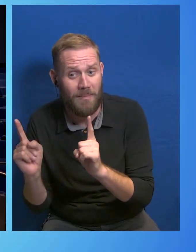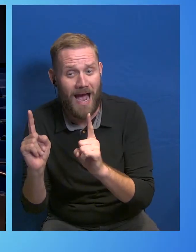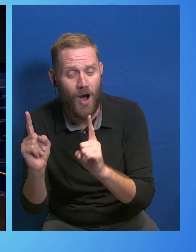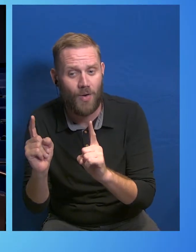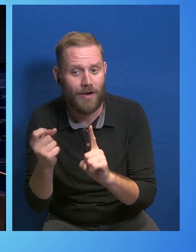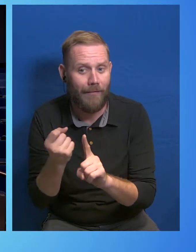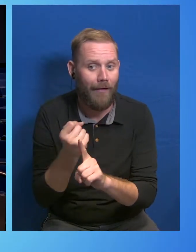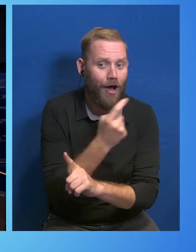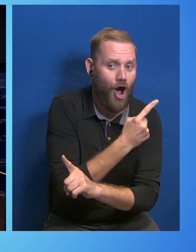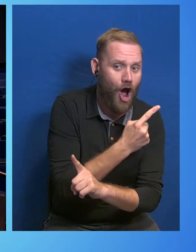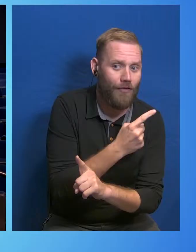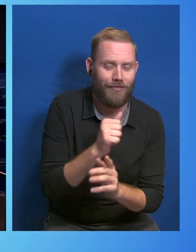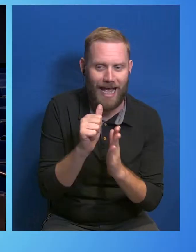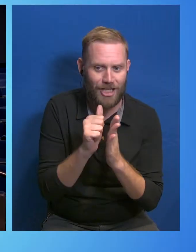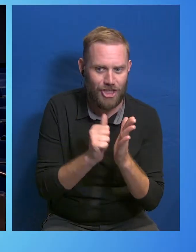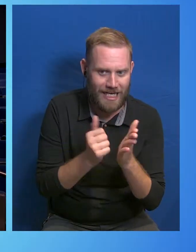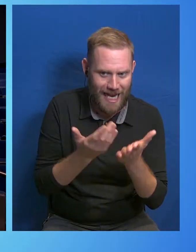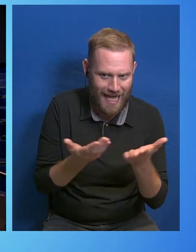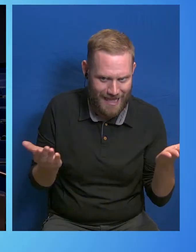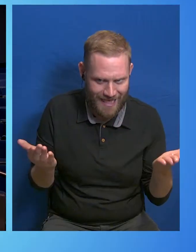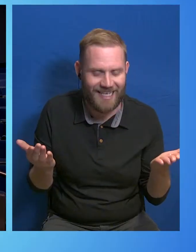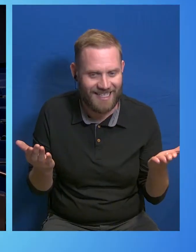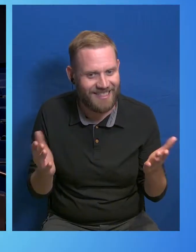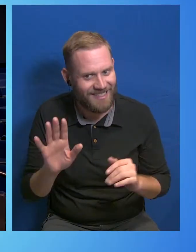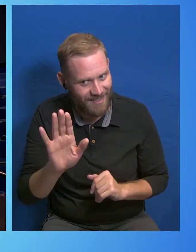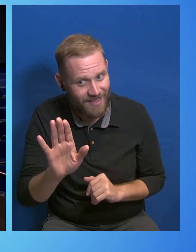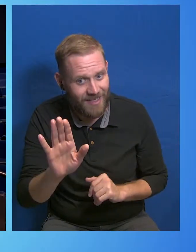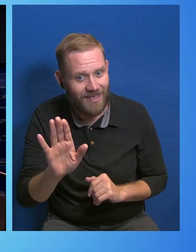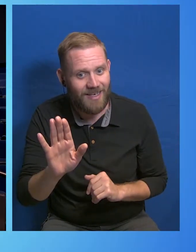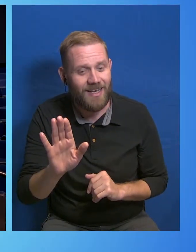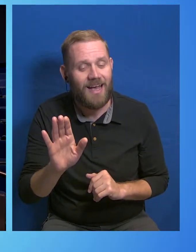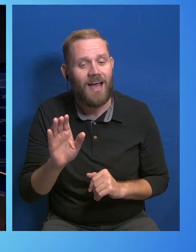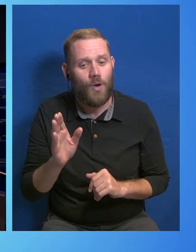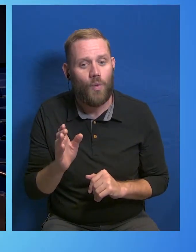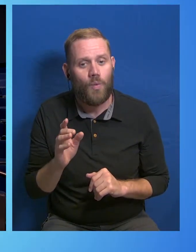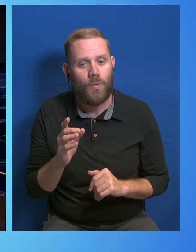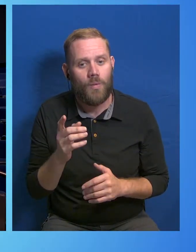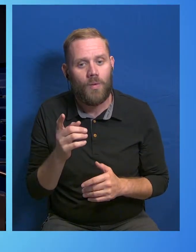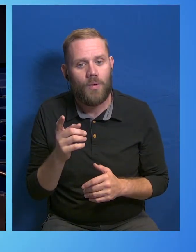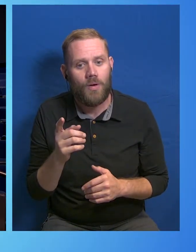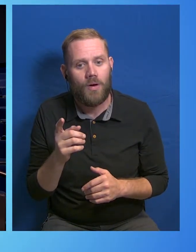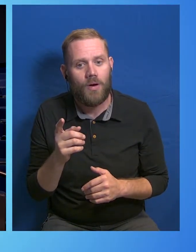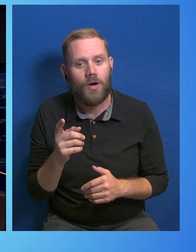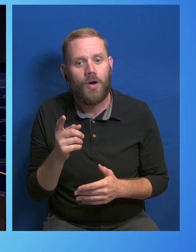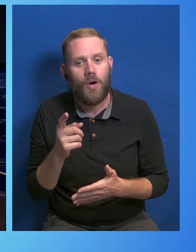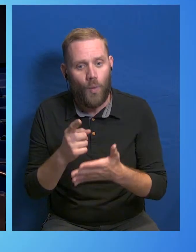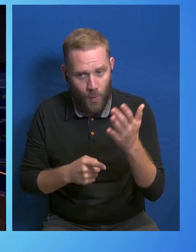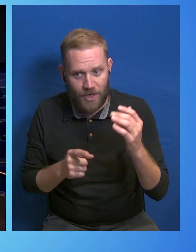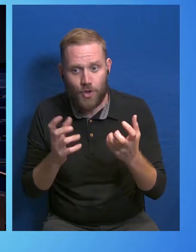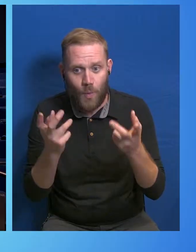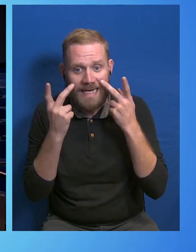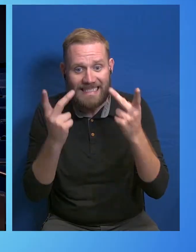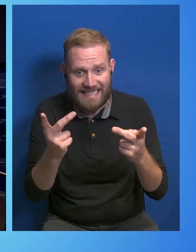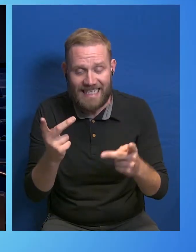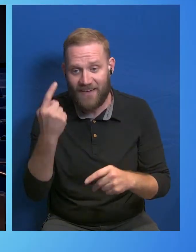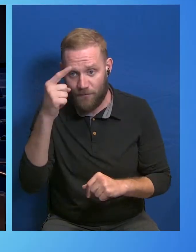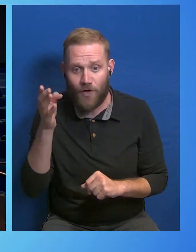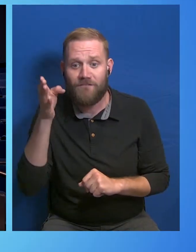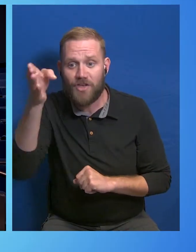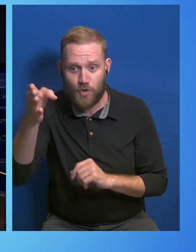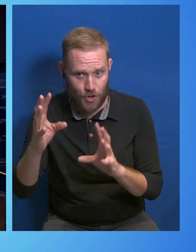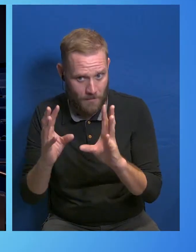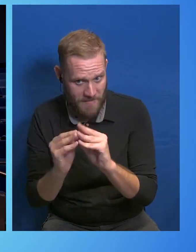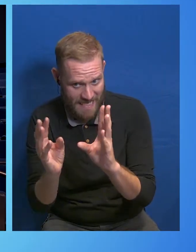the agenda item that we're talking about right now, which is, future agenda items that you'd like to see be in future